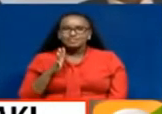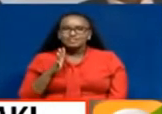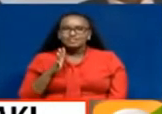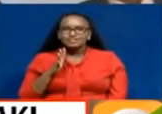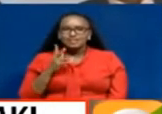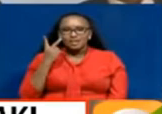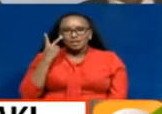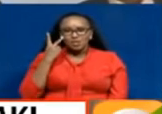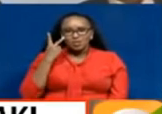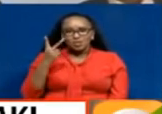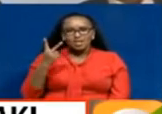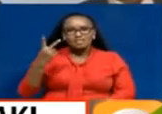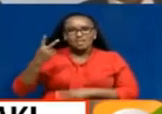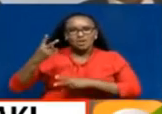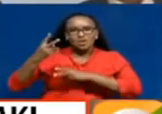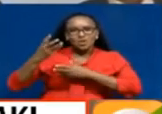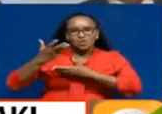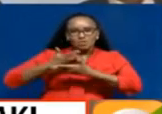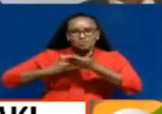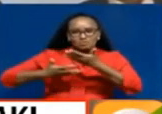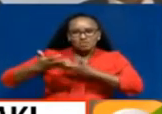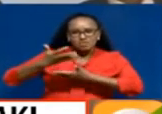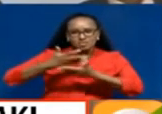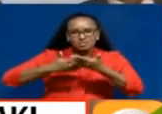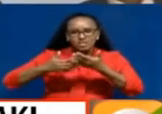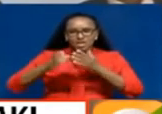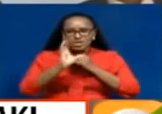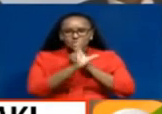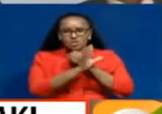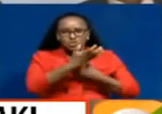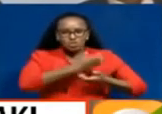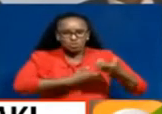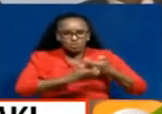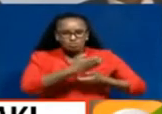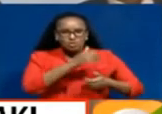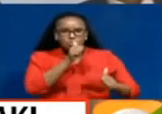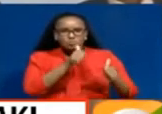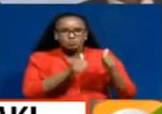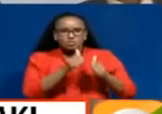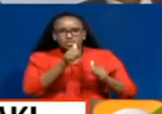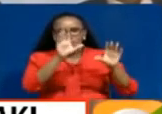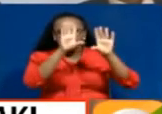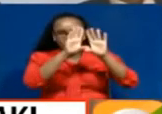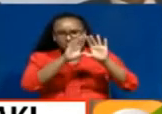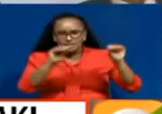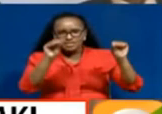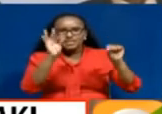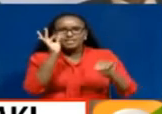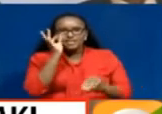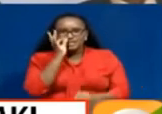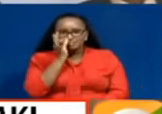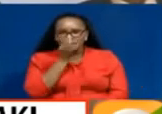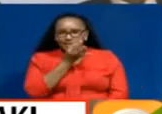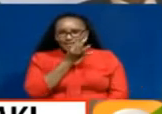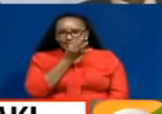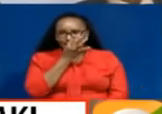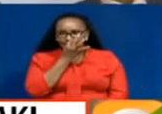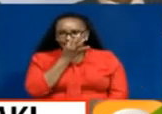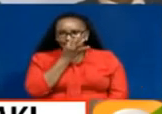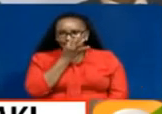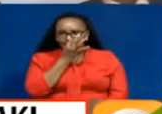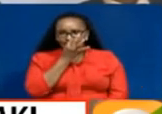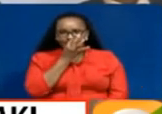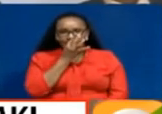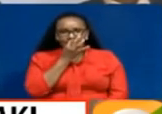the conversation around the economy, which President Mwai Kibaki was